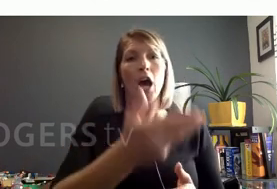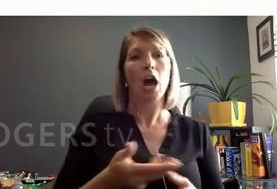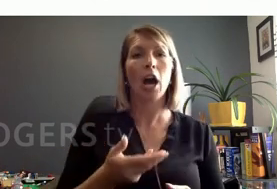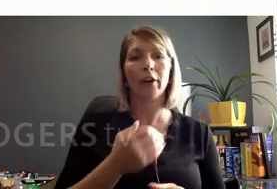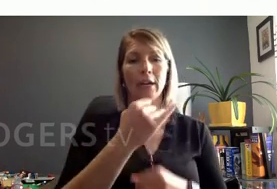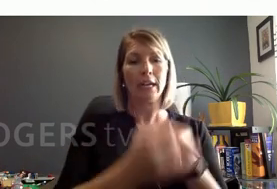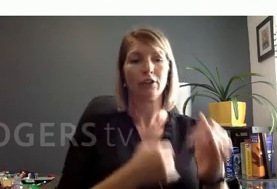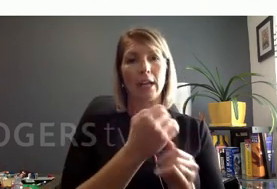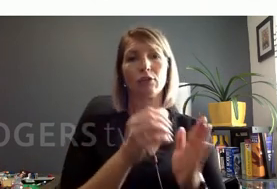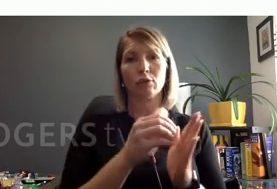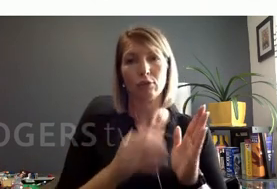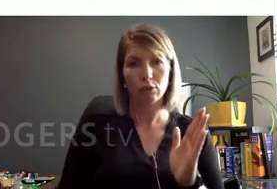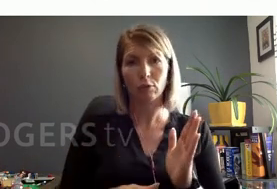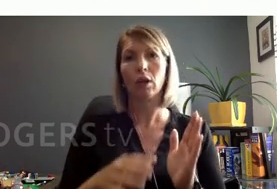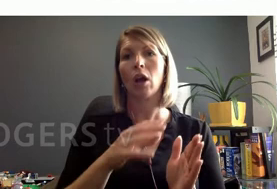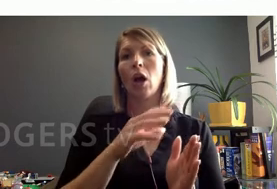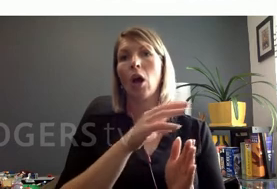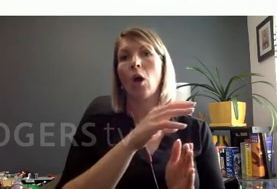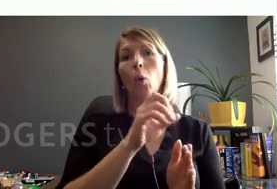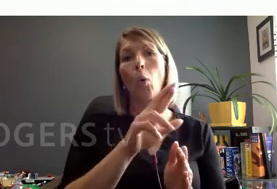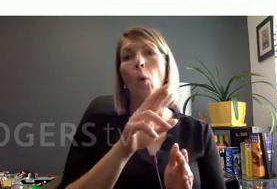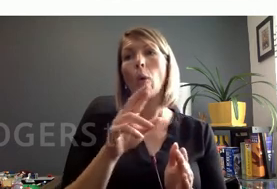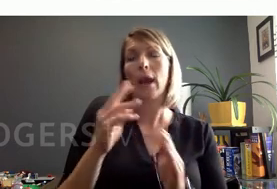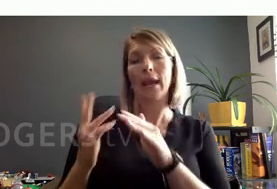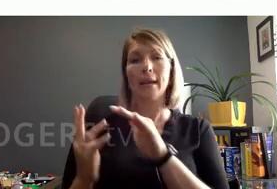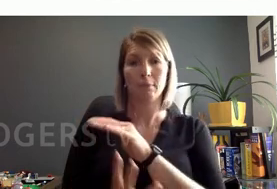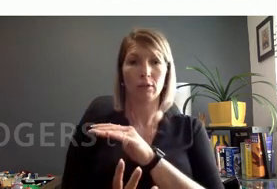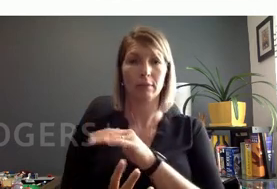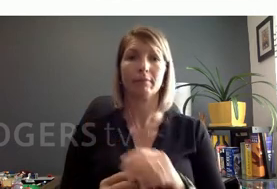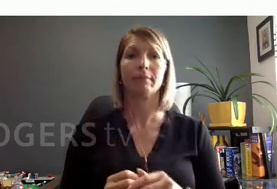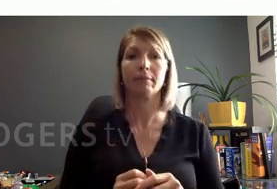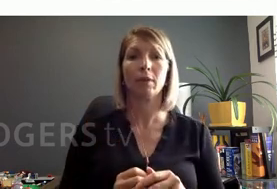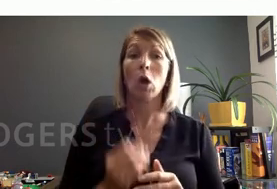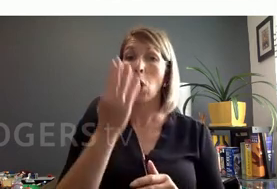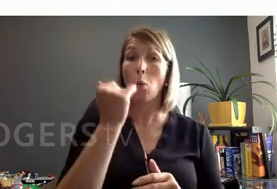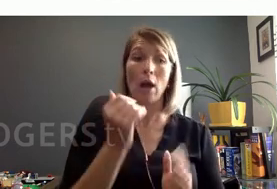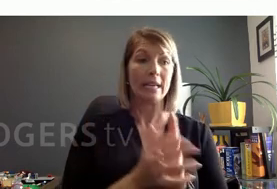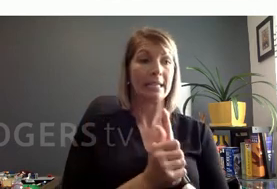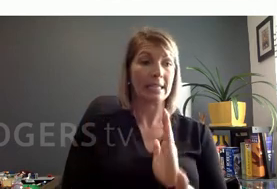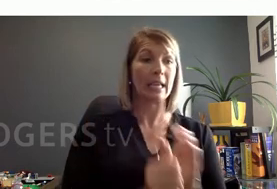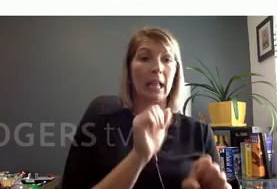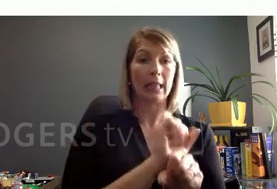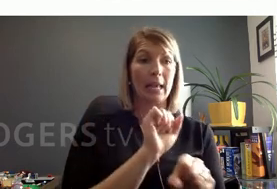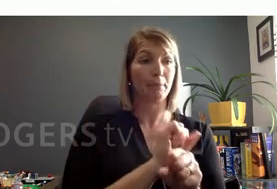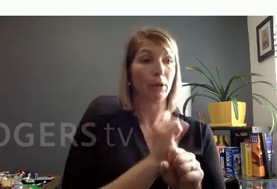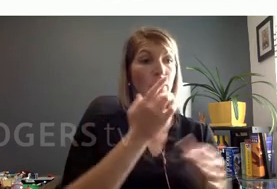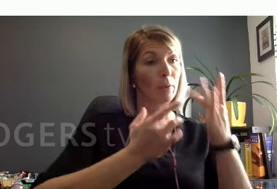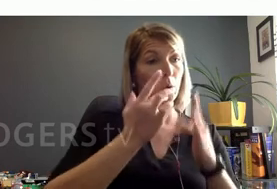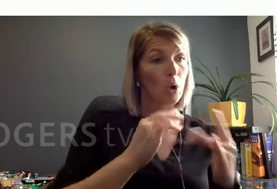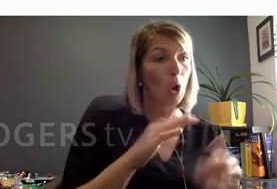students. For example, for the skilled labor shortage, 40% of the employee reported the